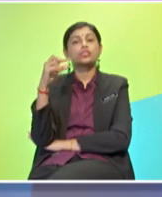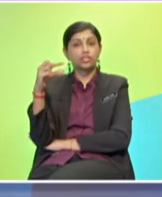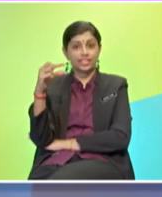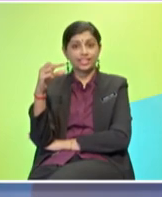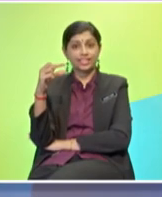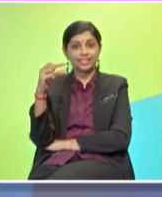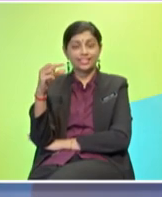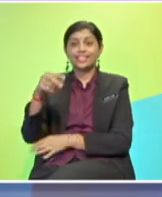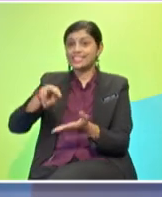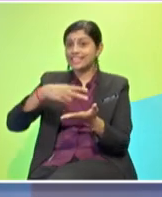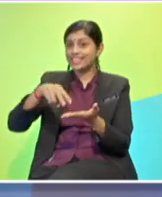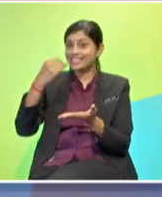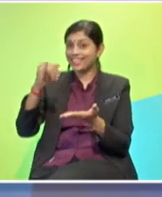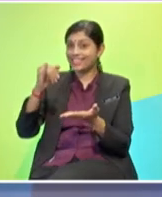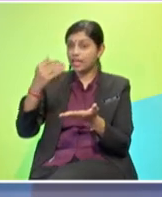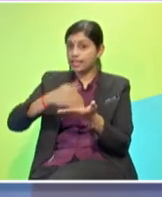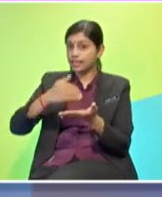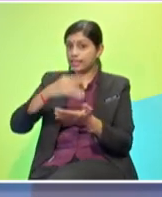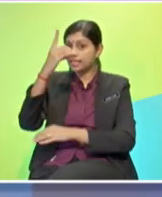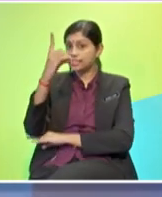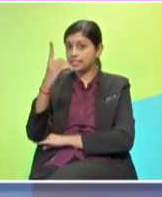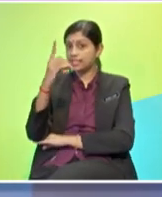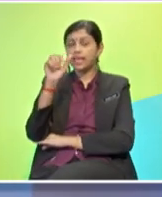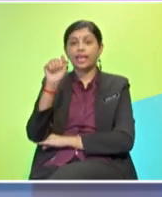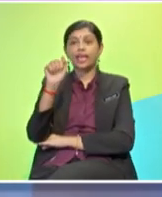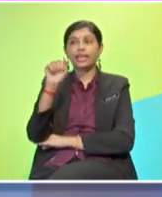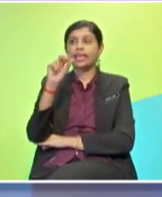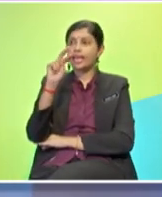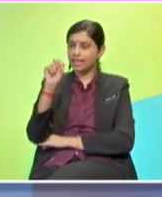D-A-N-C-I-N-G. Dancing. Very I repeat. Good. Yeah.